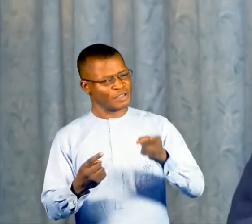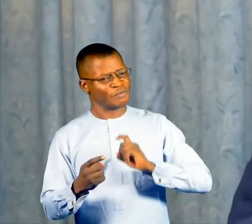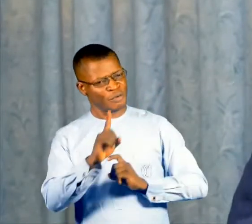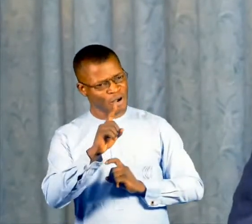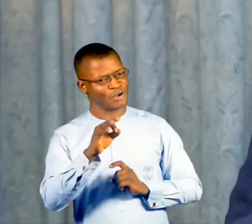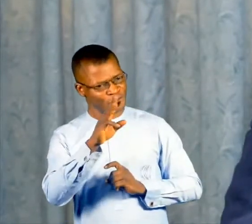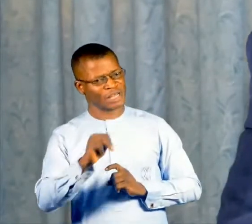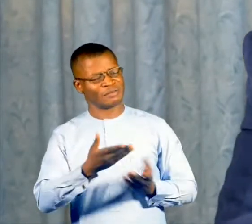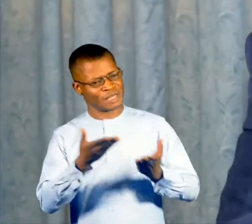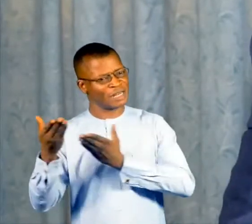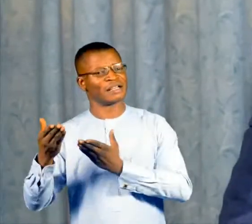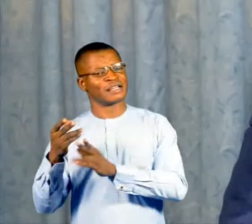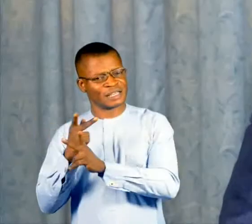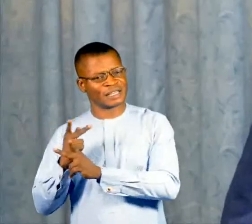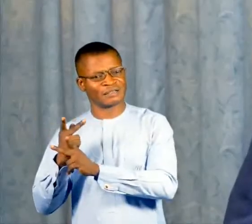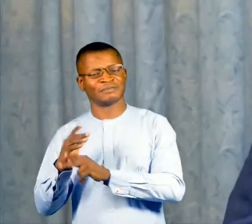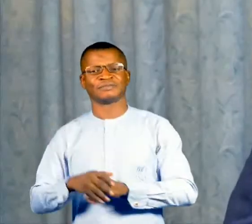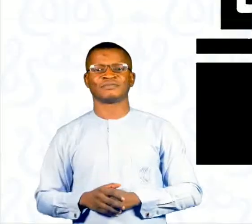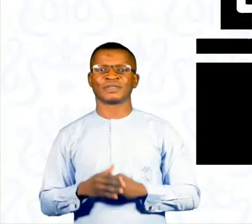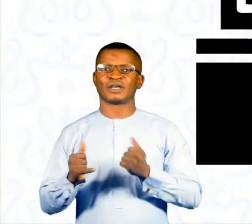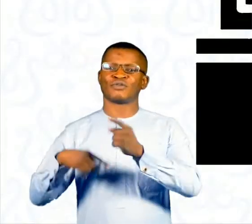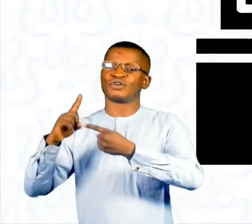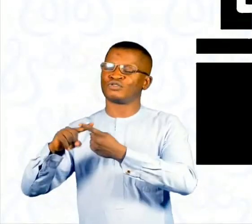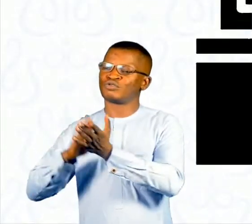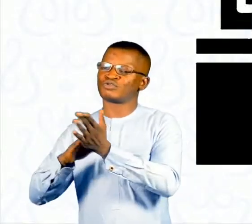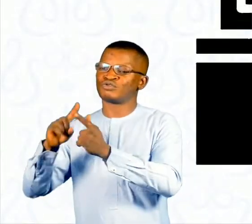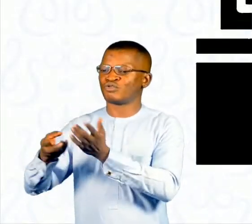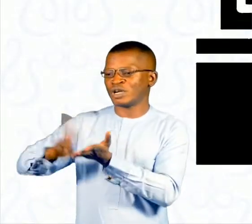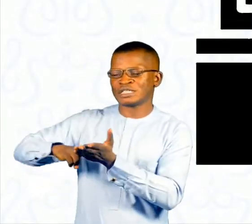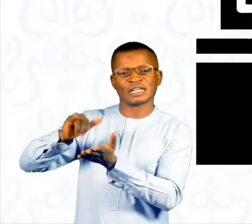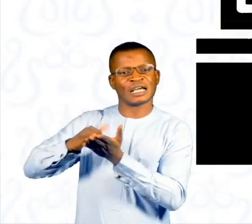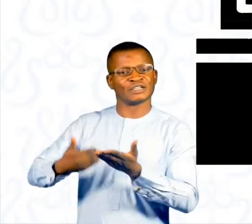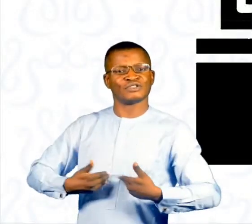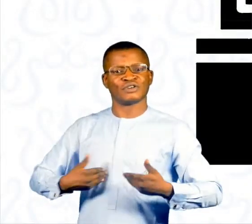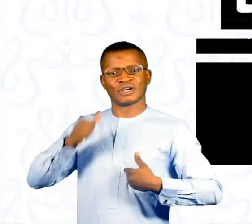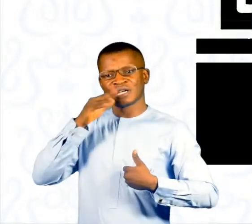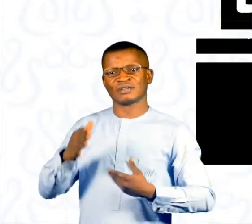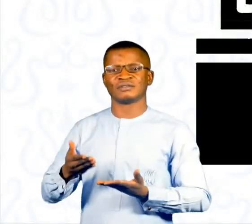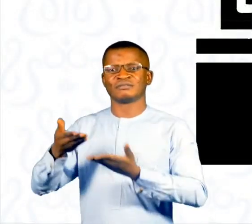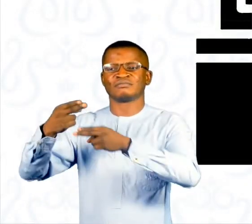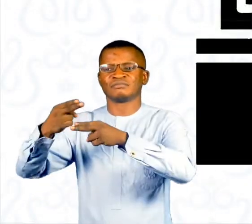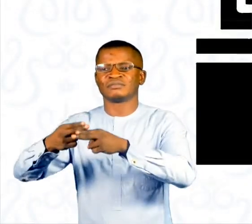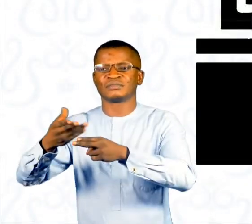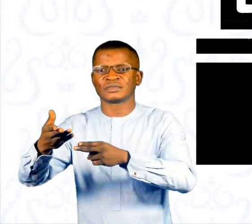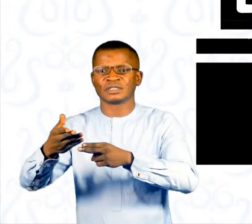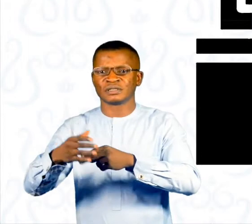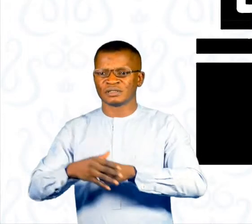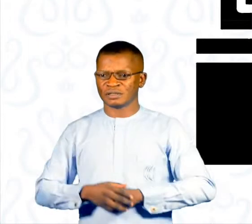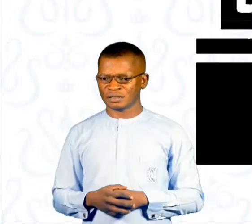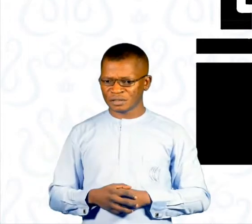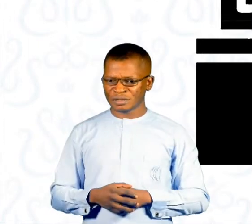them to take care of over there. Getting to the school now to register this young girl, she mentioned the name of the